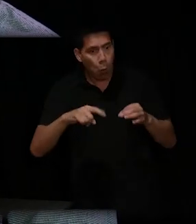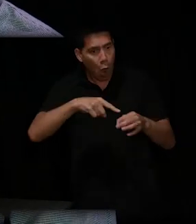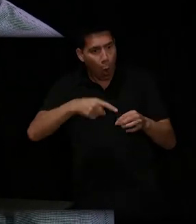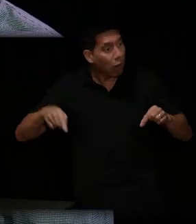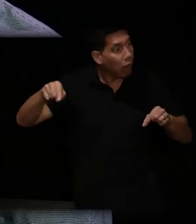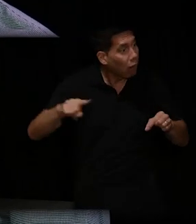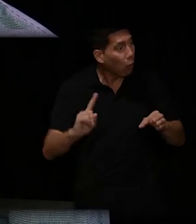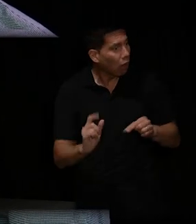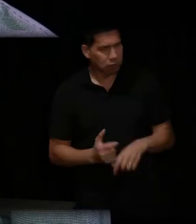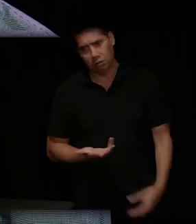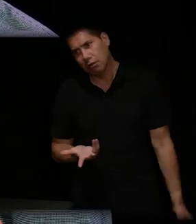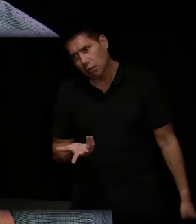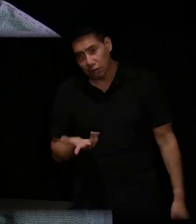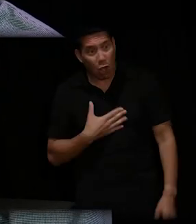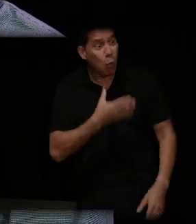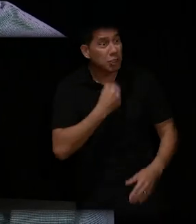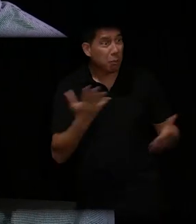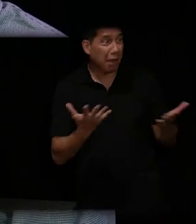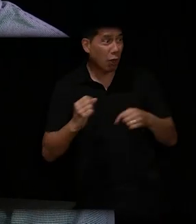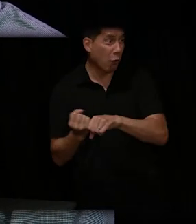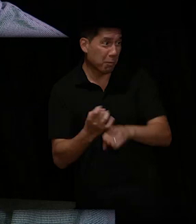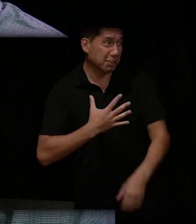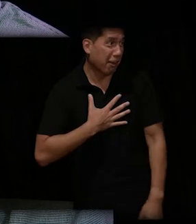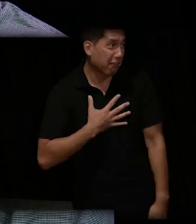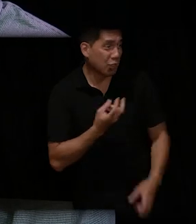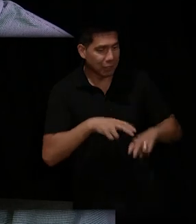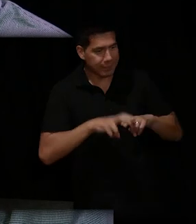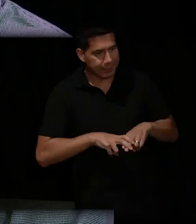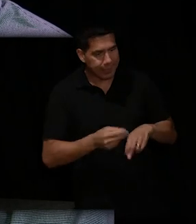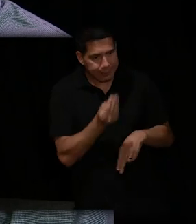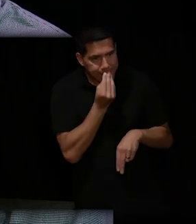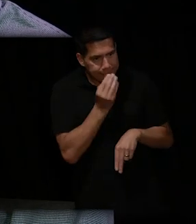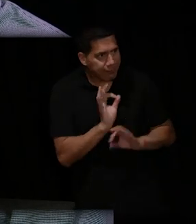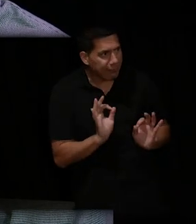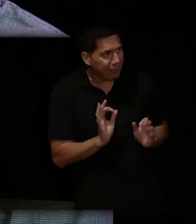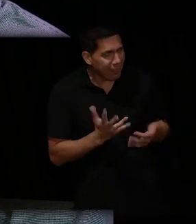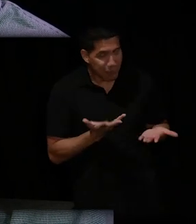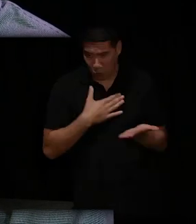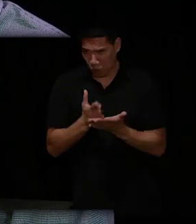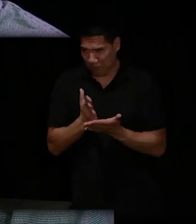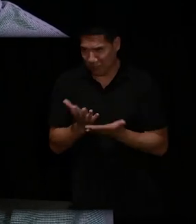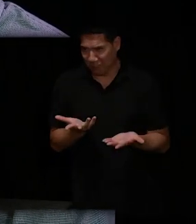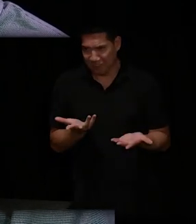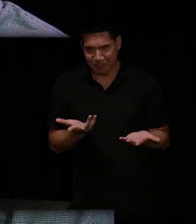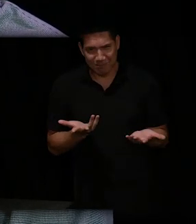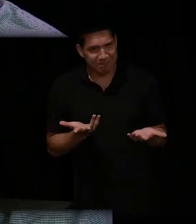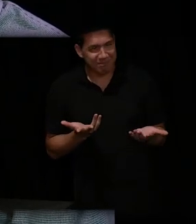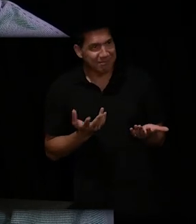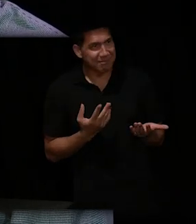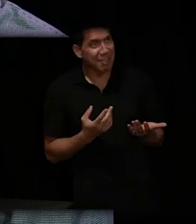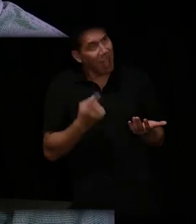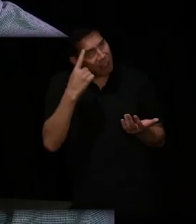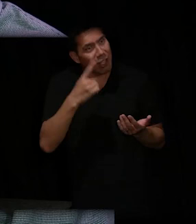Meanwhile, I just wished I was out playing golf, not sitting with them at Taco Bell. But it was one of the most, probably the most fun job